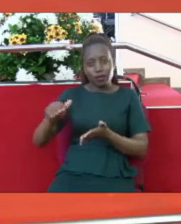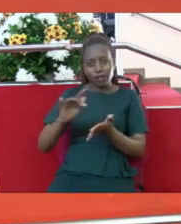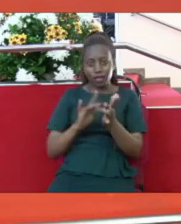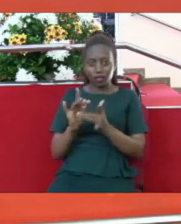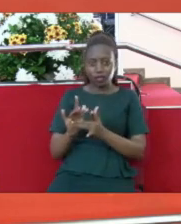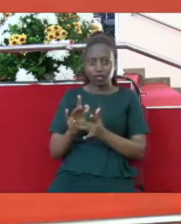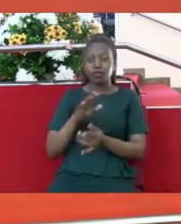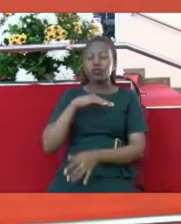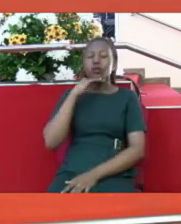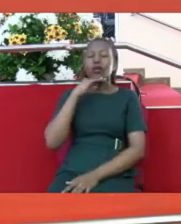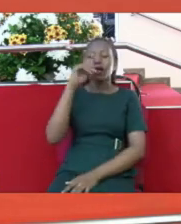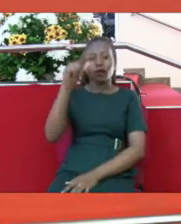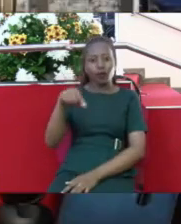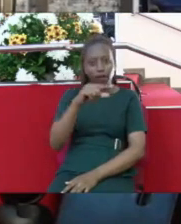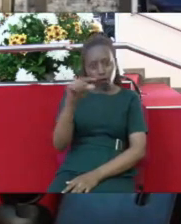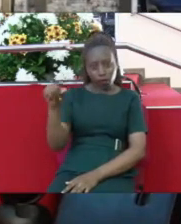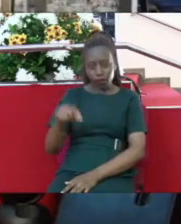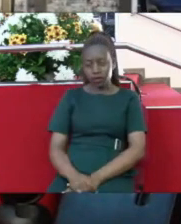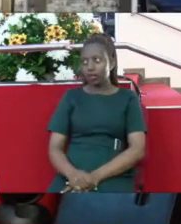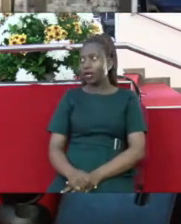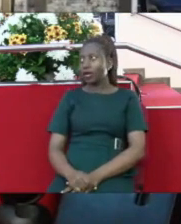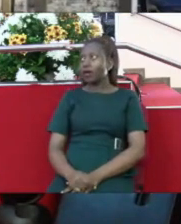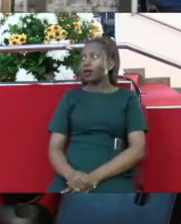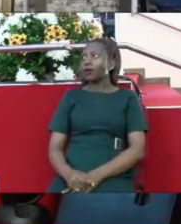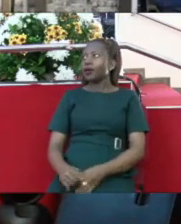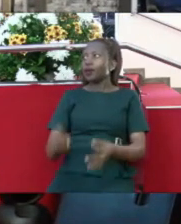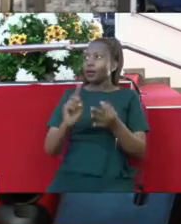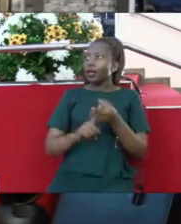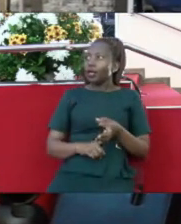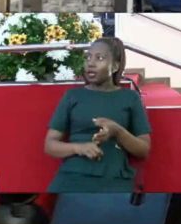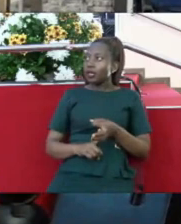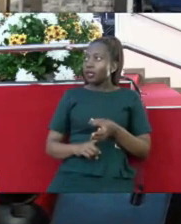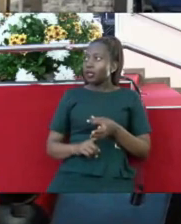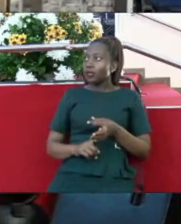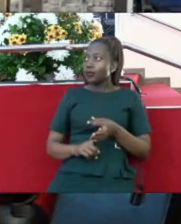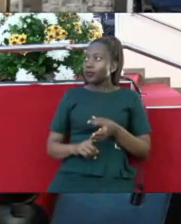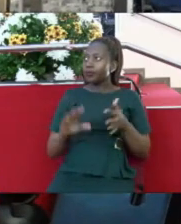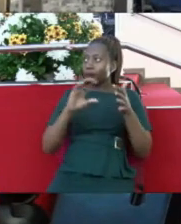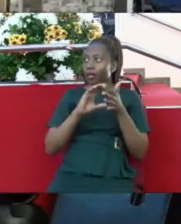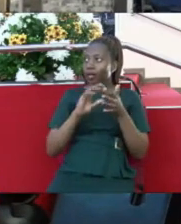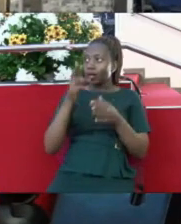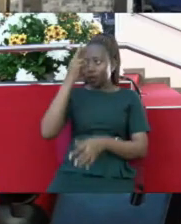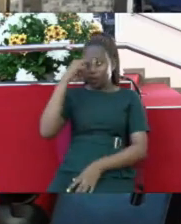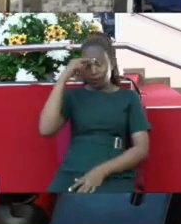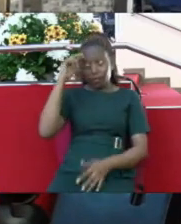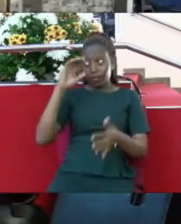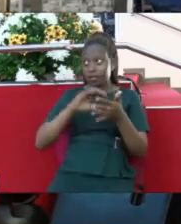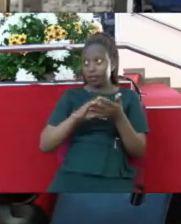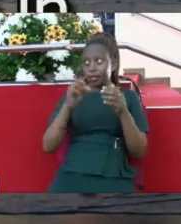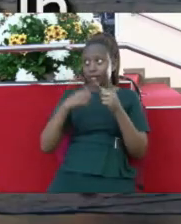Yesu akatufie pale msalabani. Number 3. Romans chapter 6 and verse number 23. Warumi 6 mstari